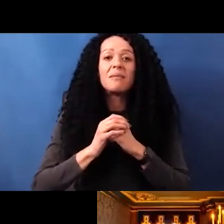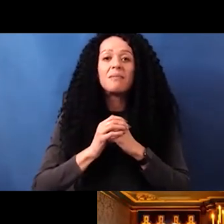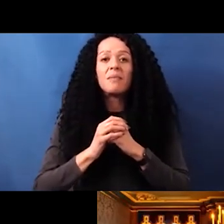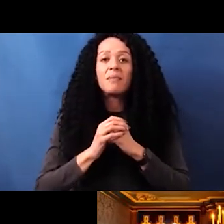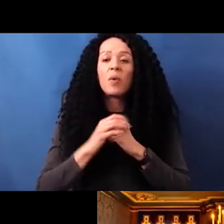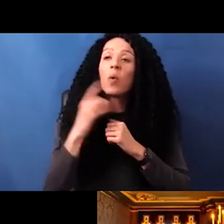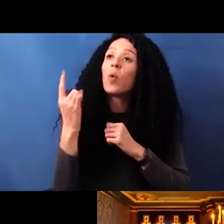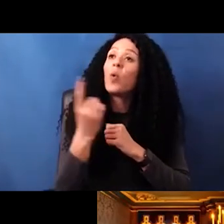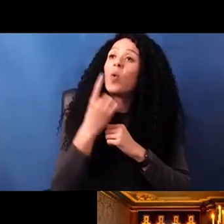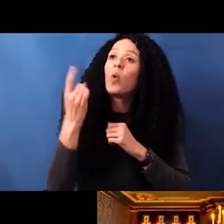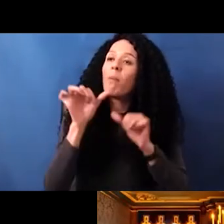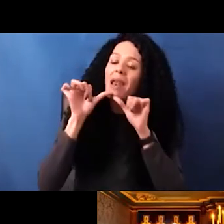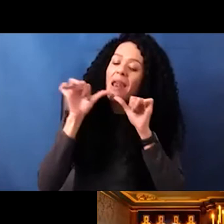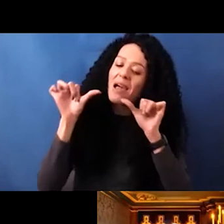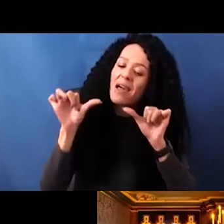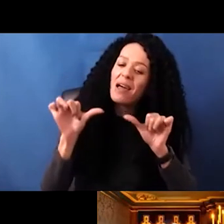free. Who